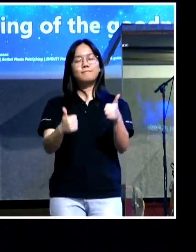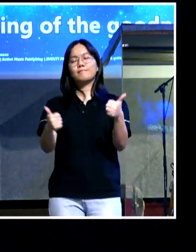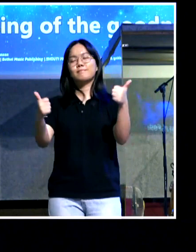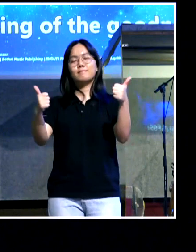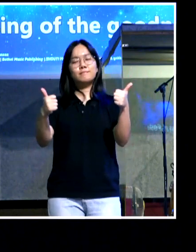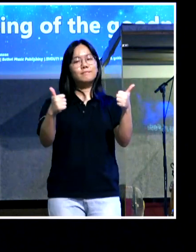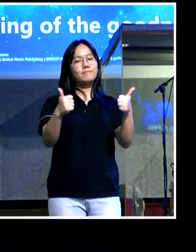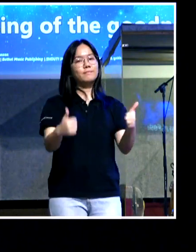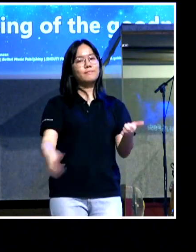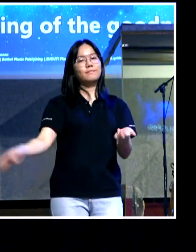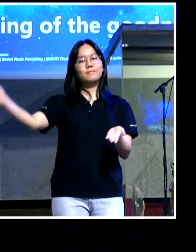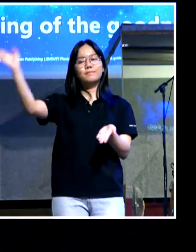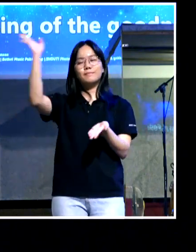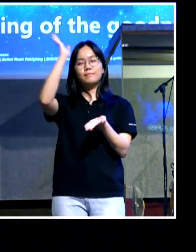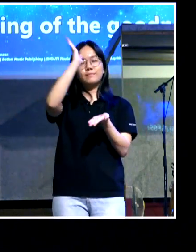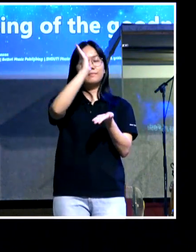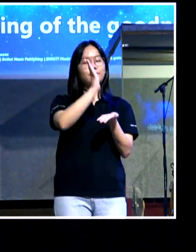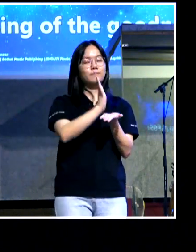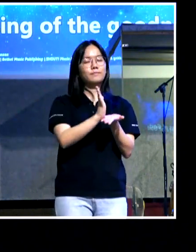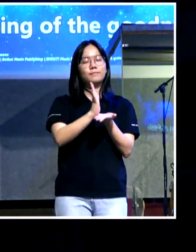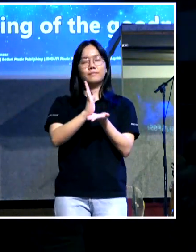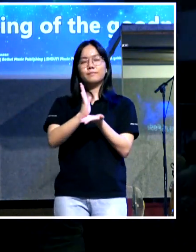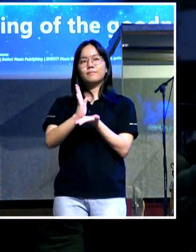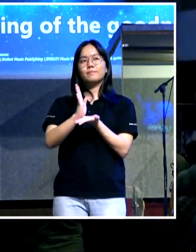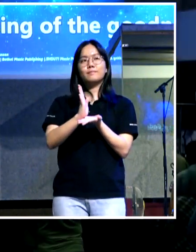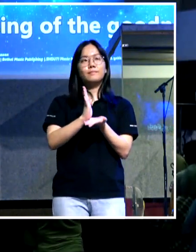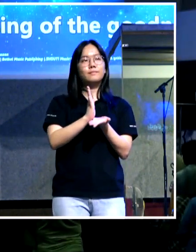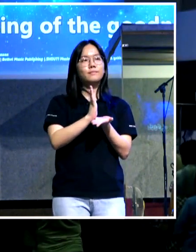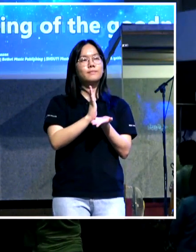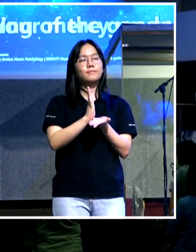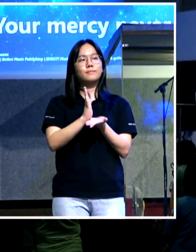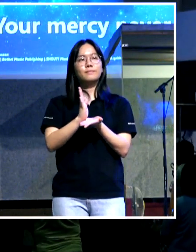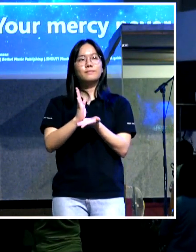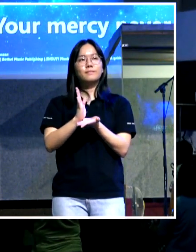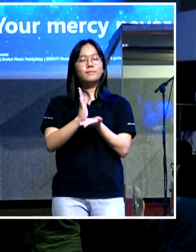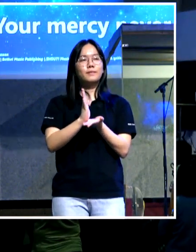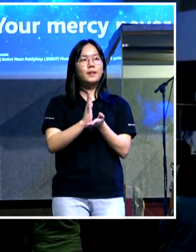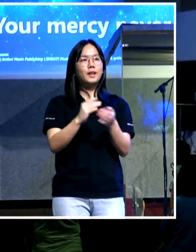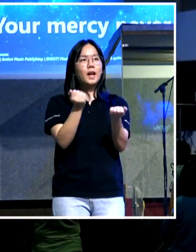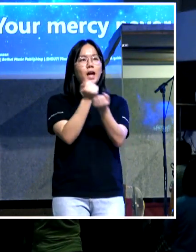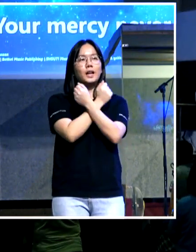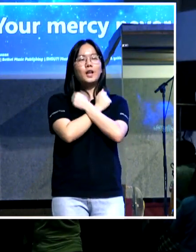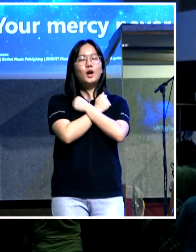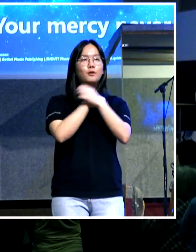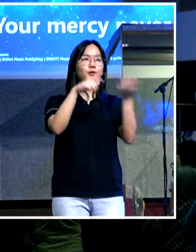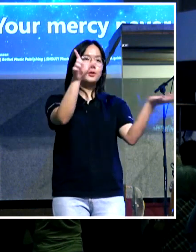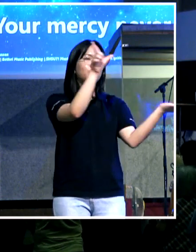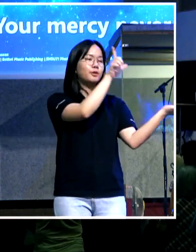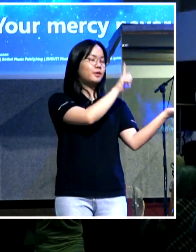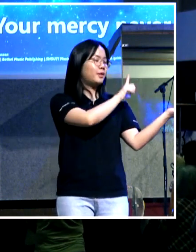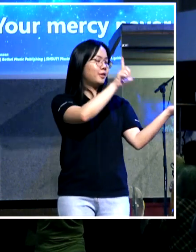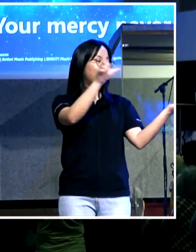the goodness of God. I love you, Lord. I love you,